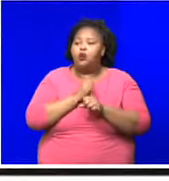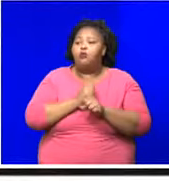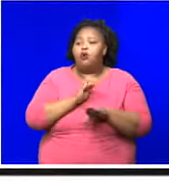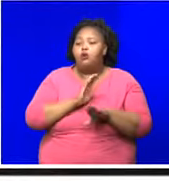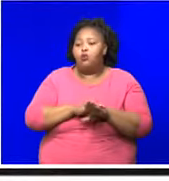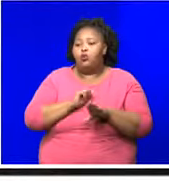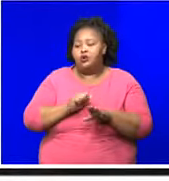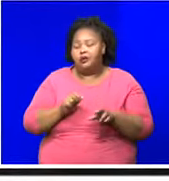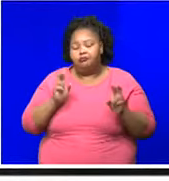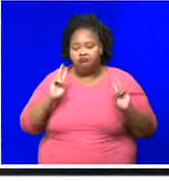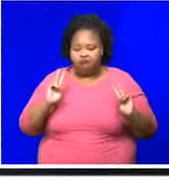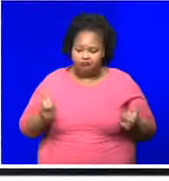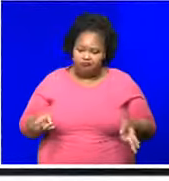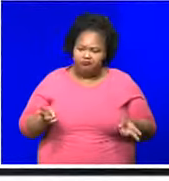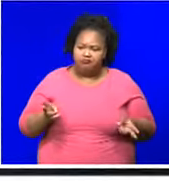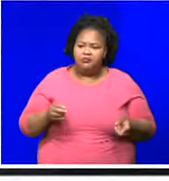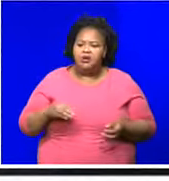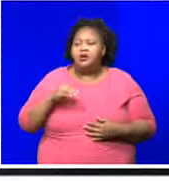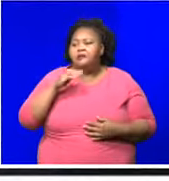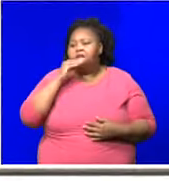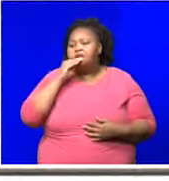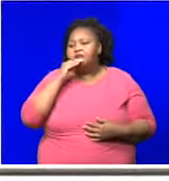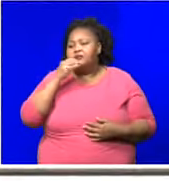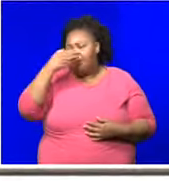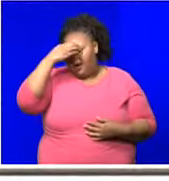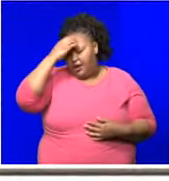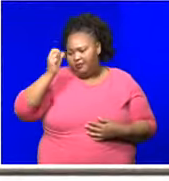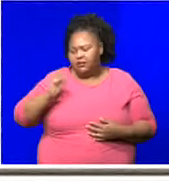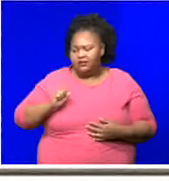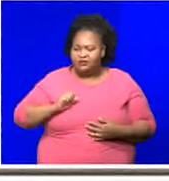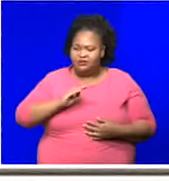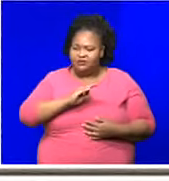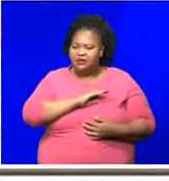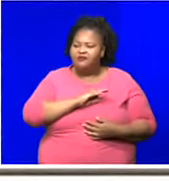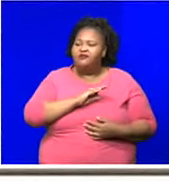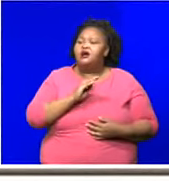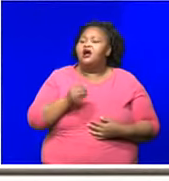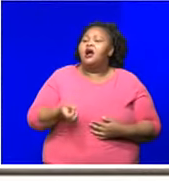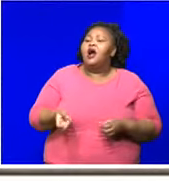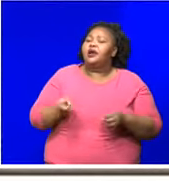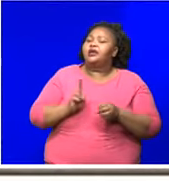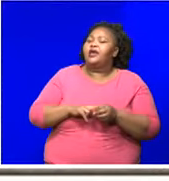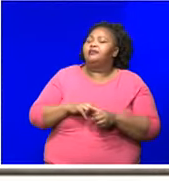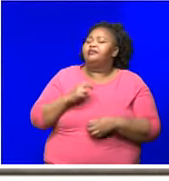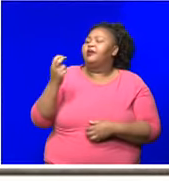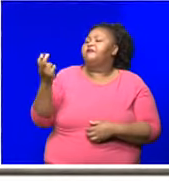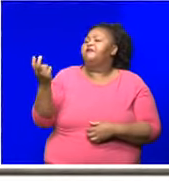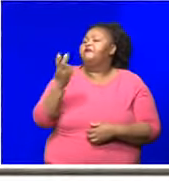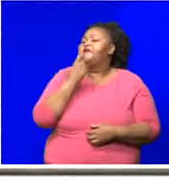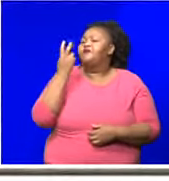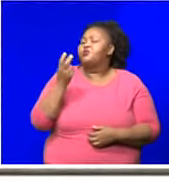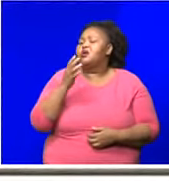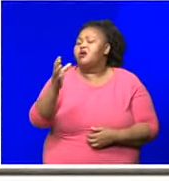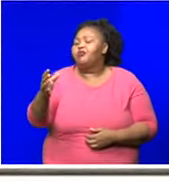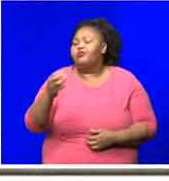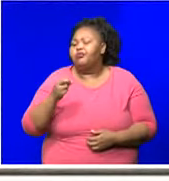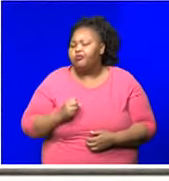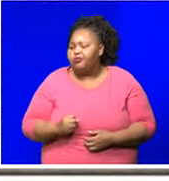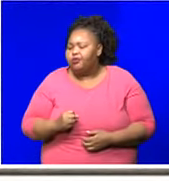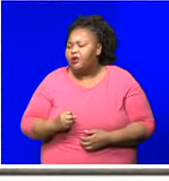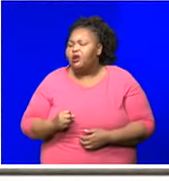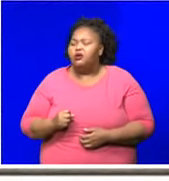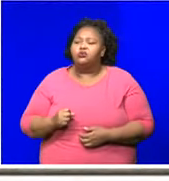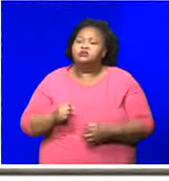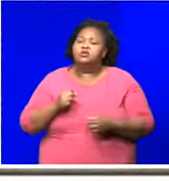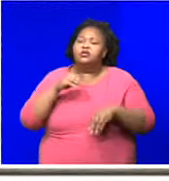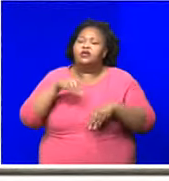uhleli ndaphinze niyofuna mngomedulu le ma-officer ahulumende nithi akabe ngi-polling officer kusho